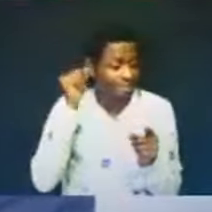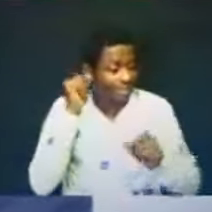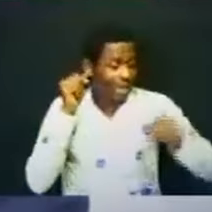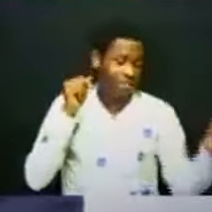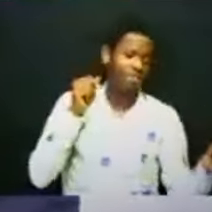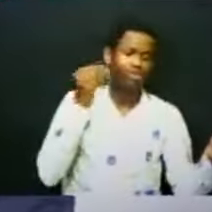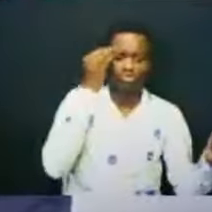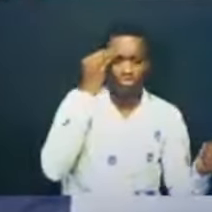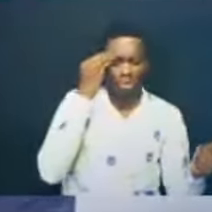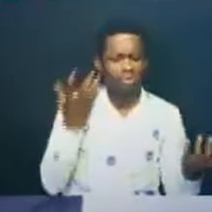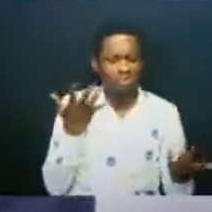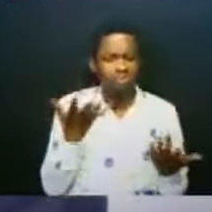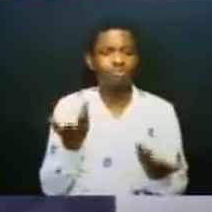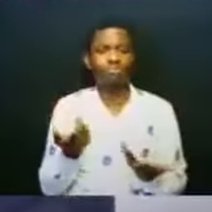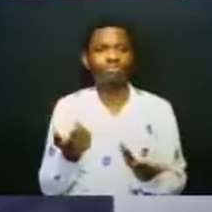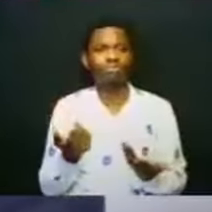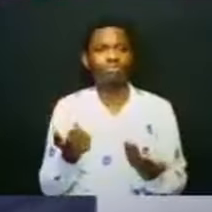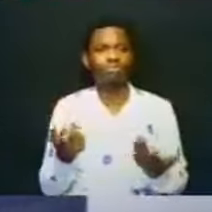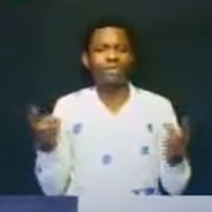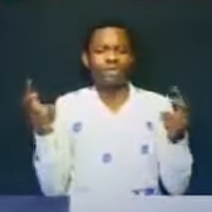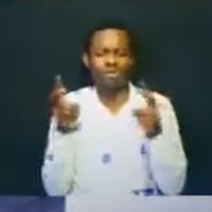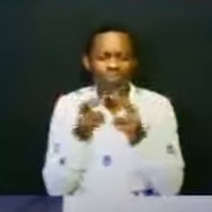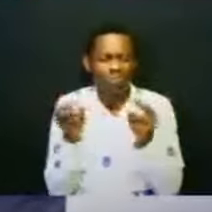other side. They are malicious